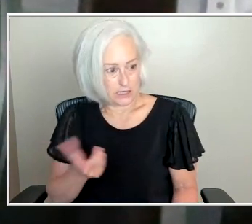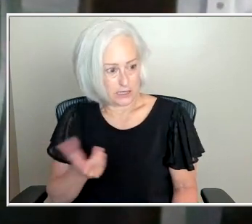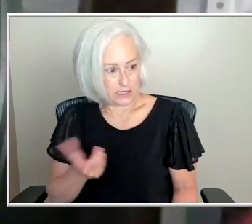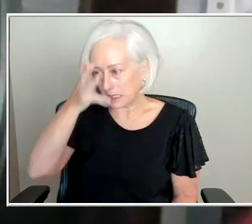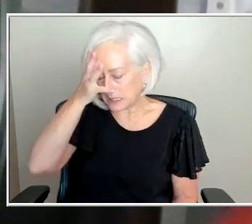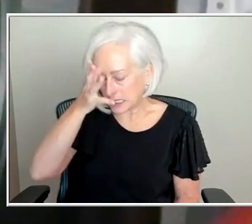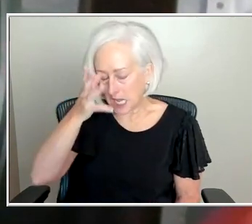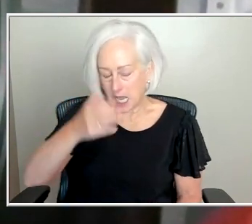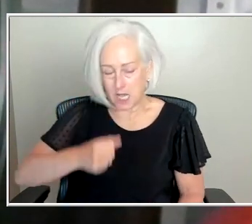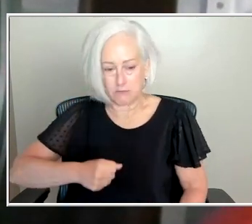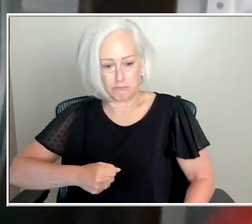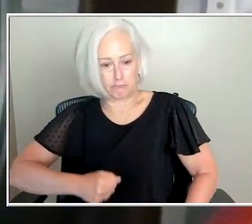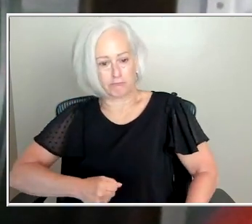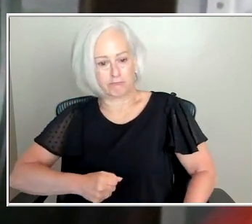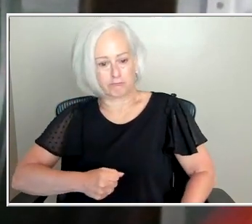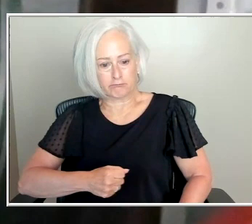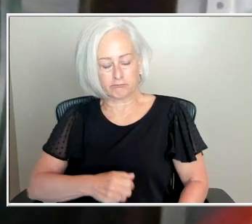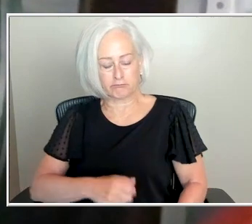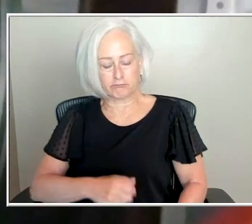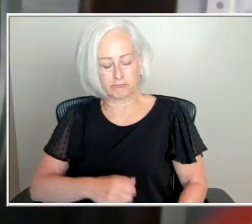and he's very,